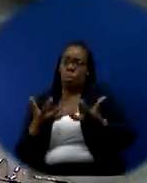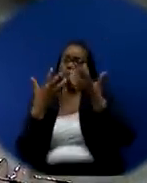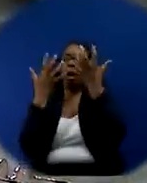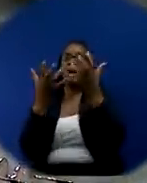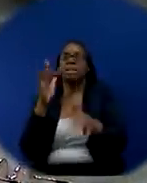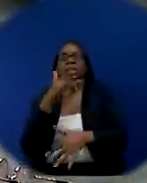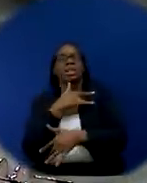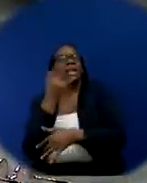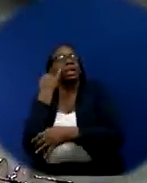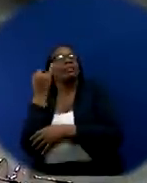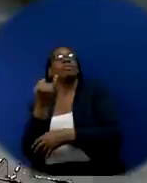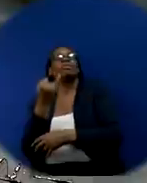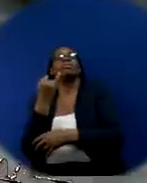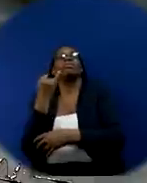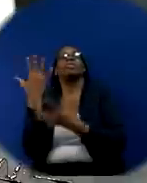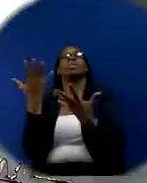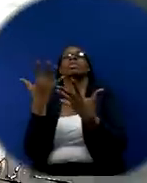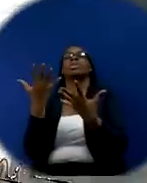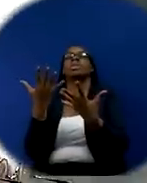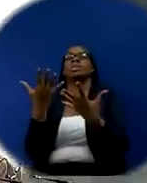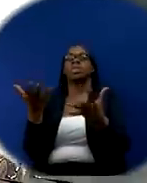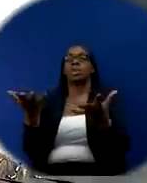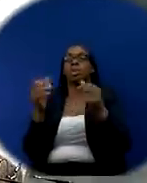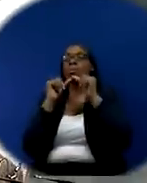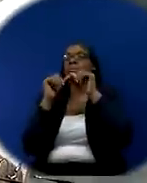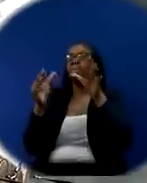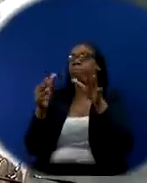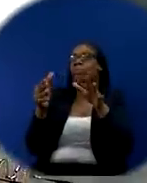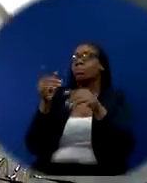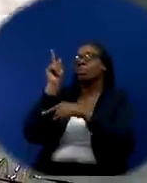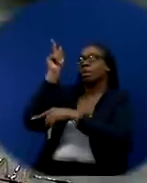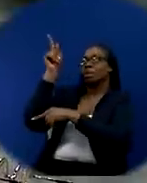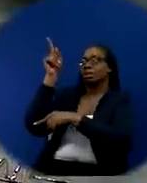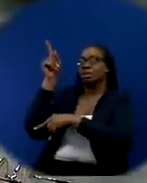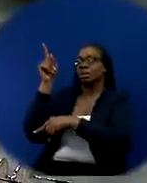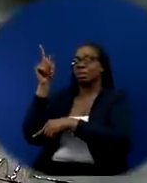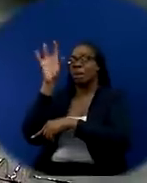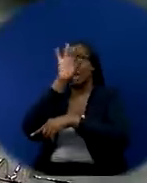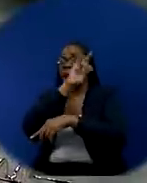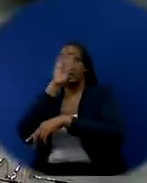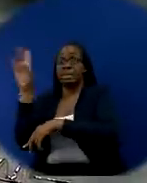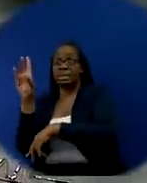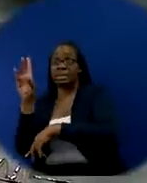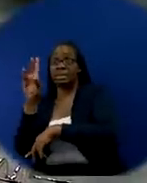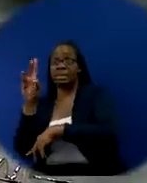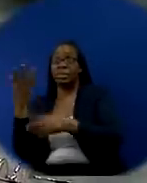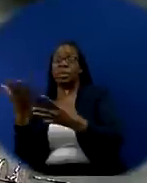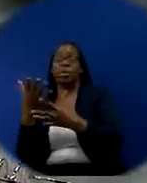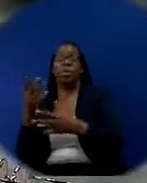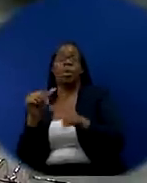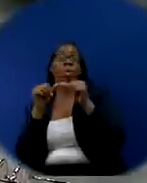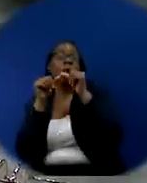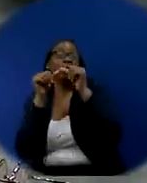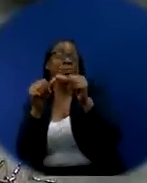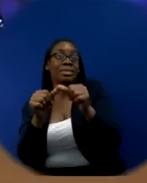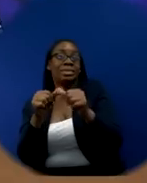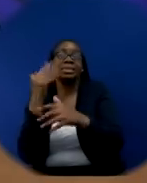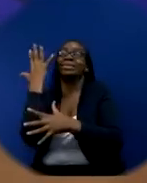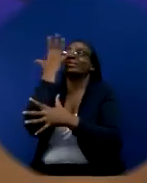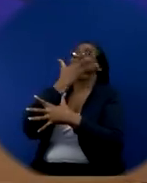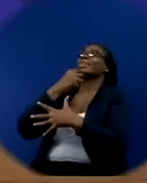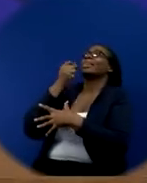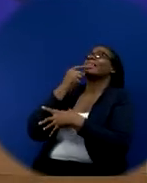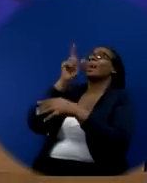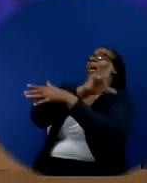you delight yourself in him. Can I find 7 people right over in here who are still delighted in the Lord, and you have seen him opening